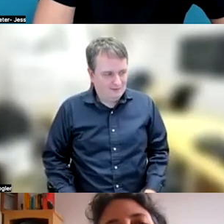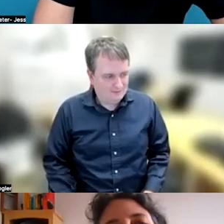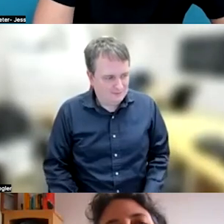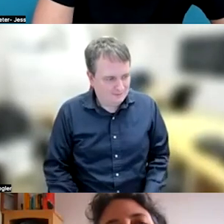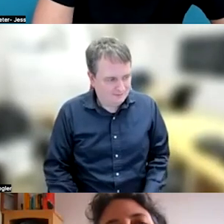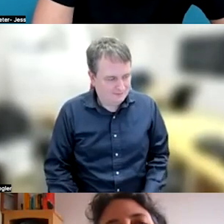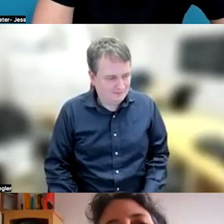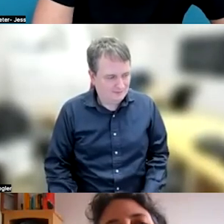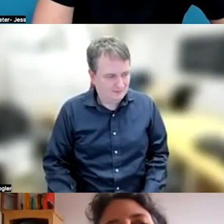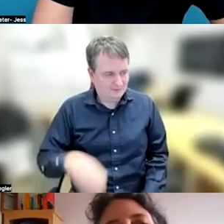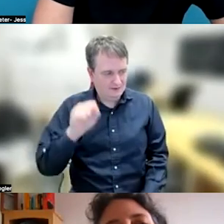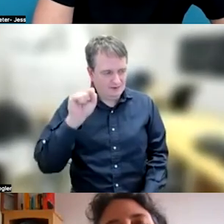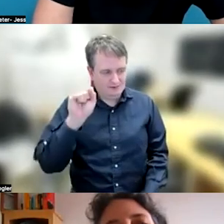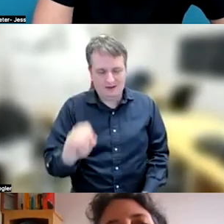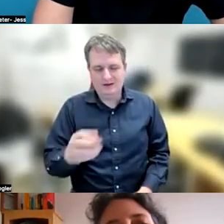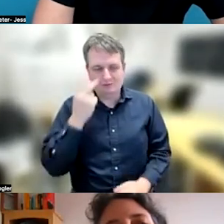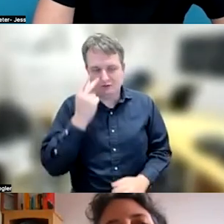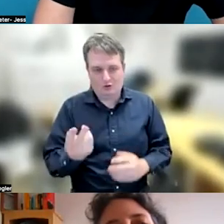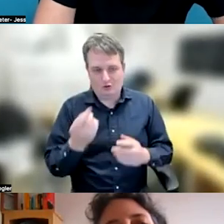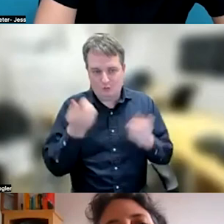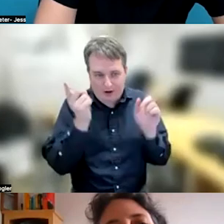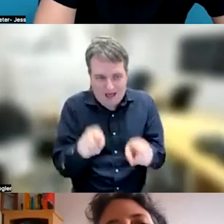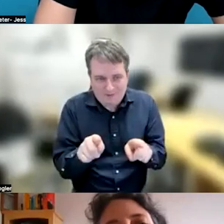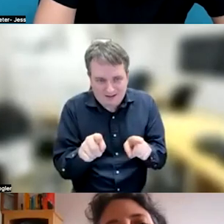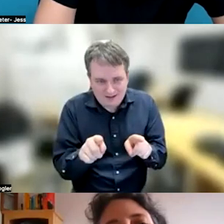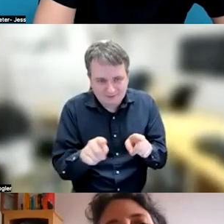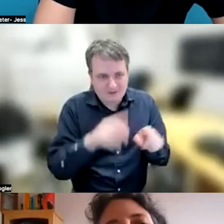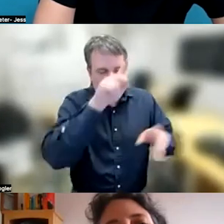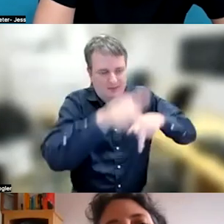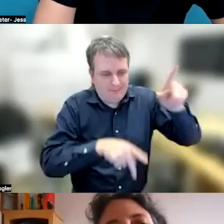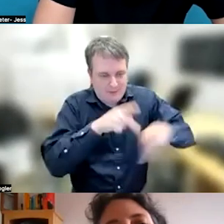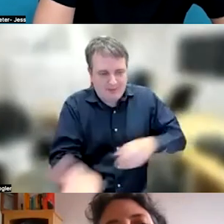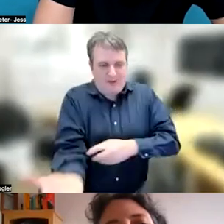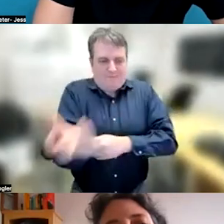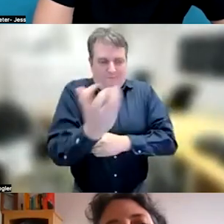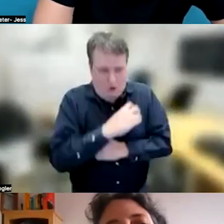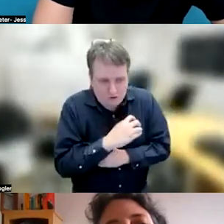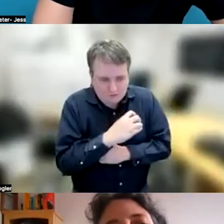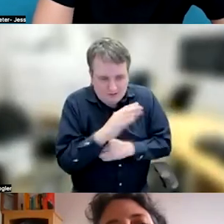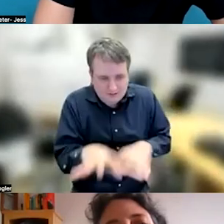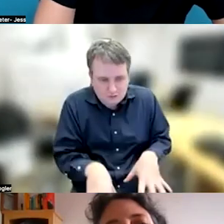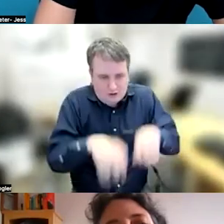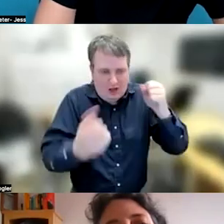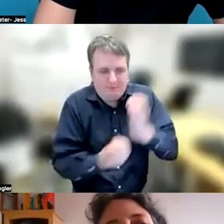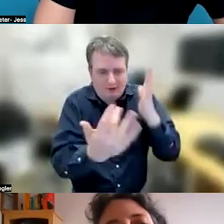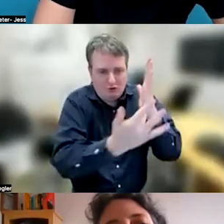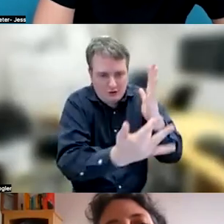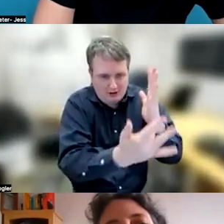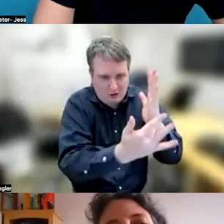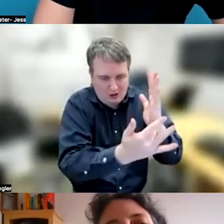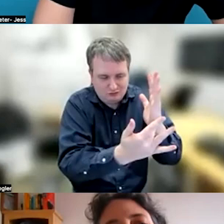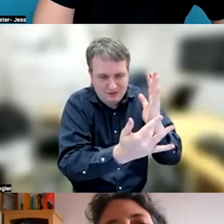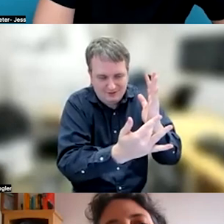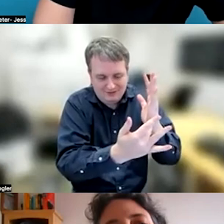technology wasn't ready for what came out because what we get is a imperfect system.